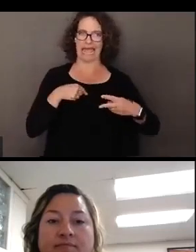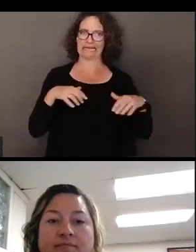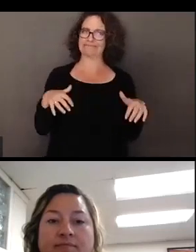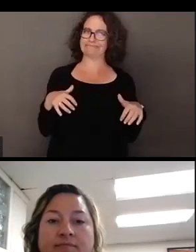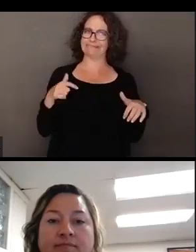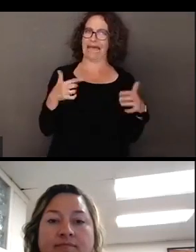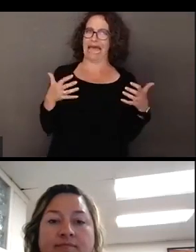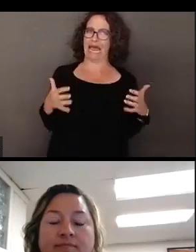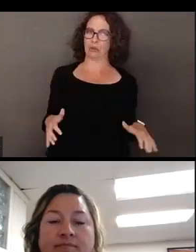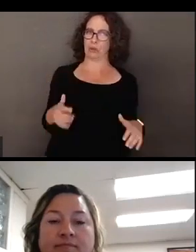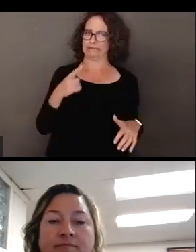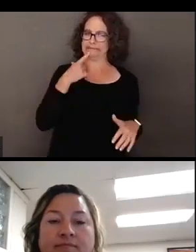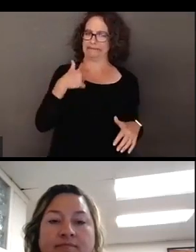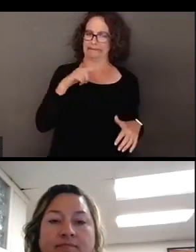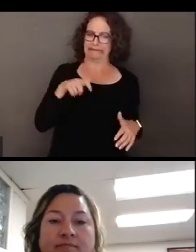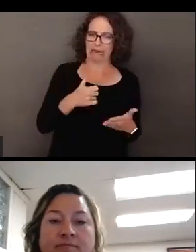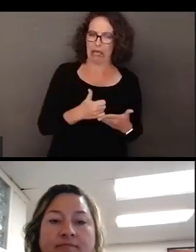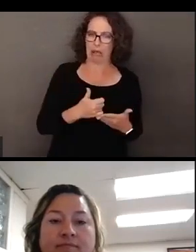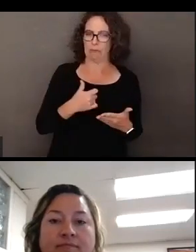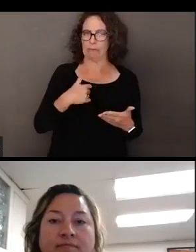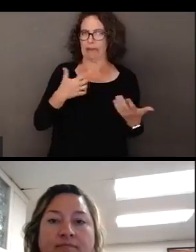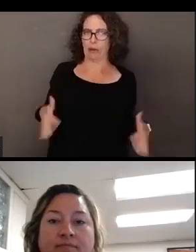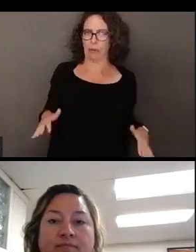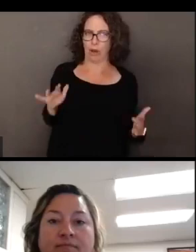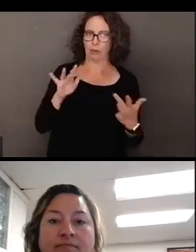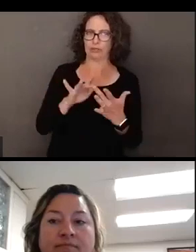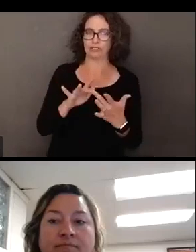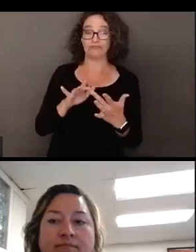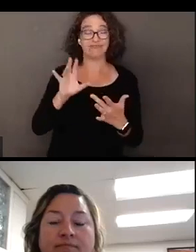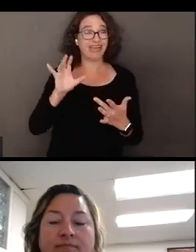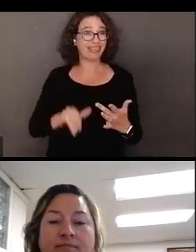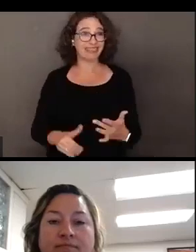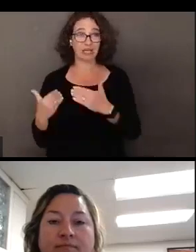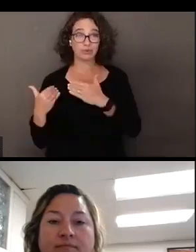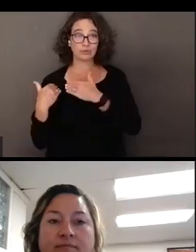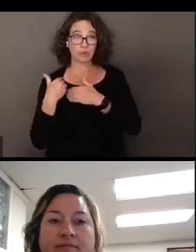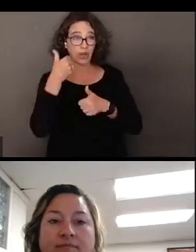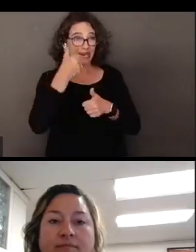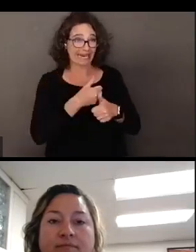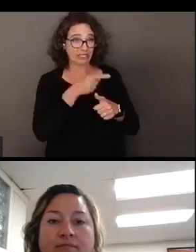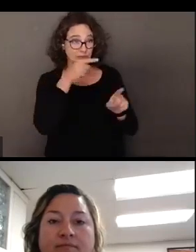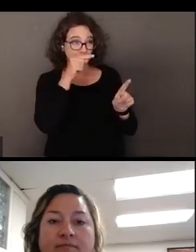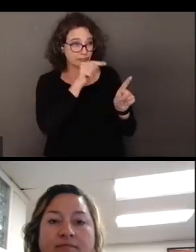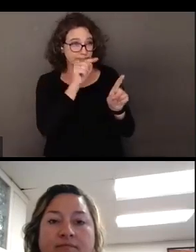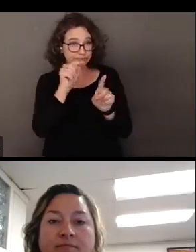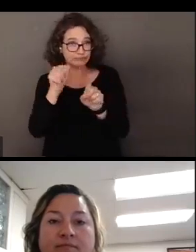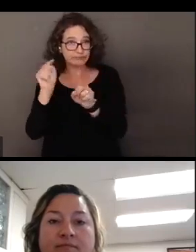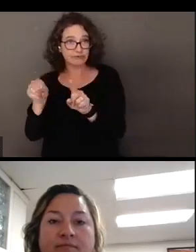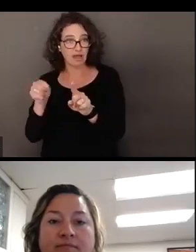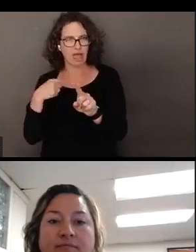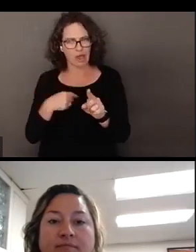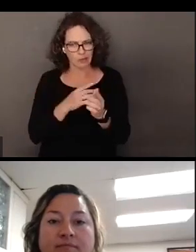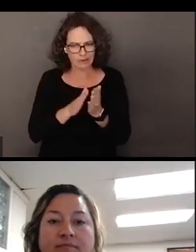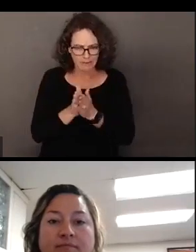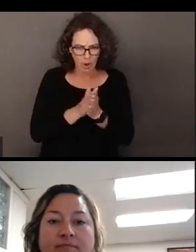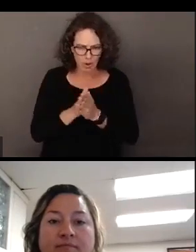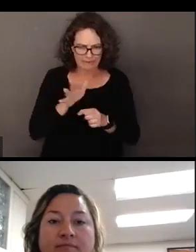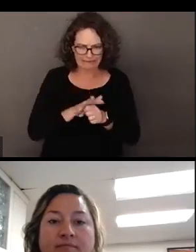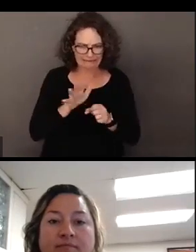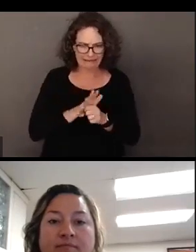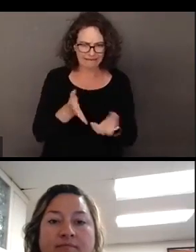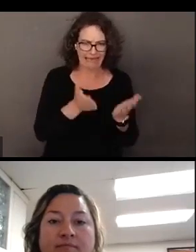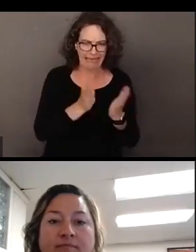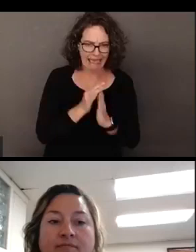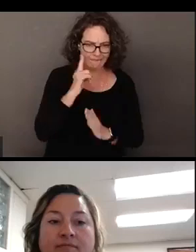out. And, you know, that's up to each of us as individuals to figure out, are we motivated enough to try to get some help and get there? The other piece I think